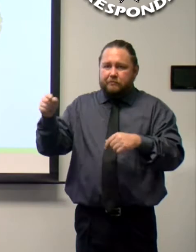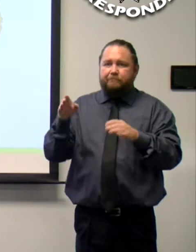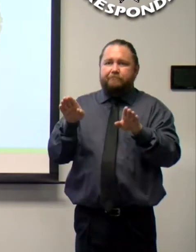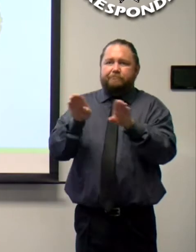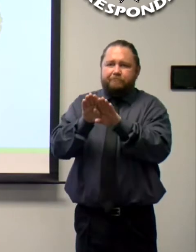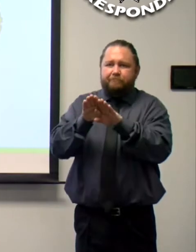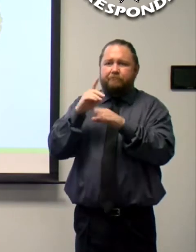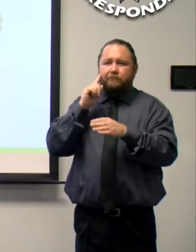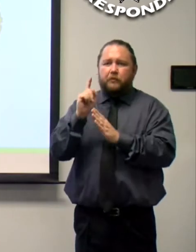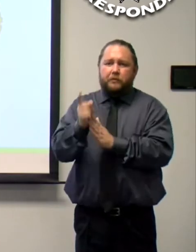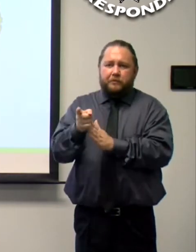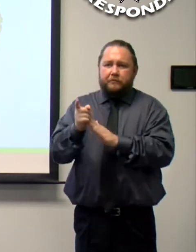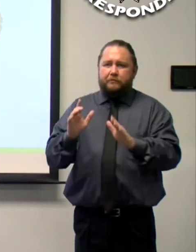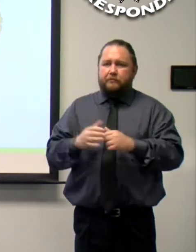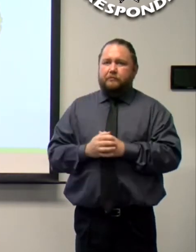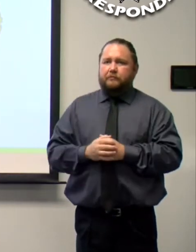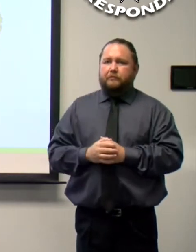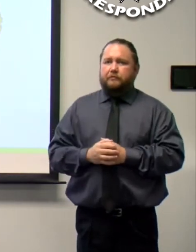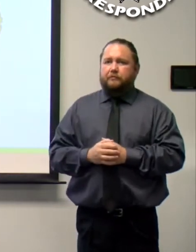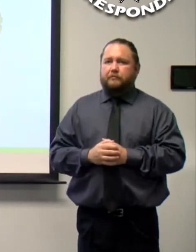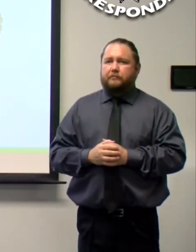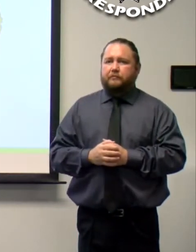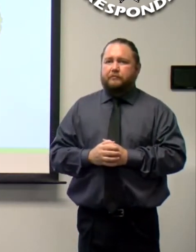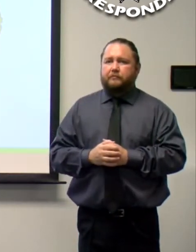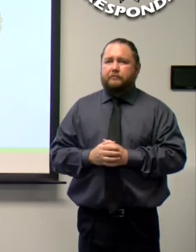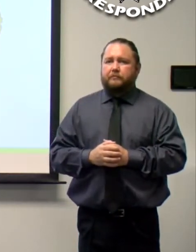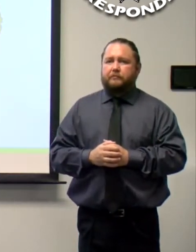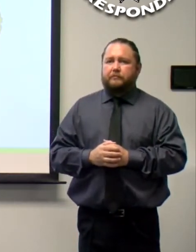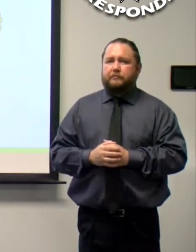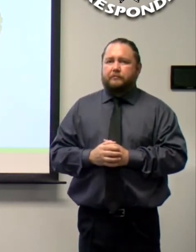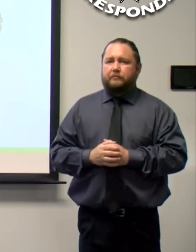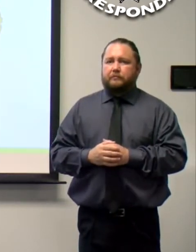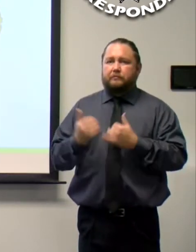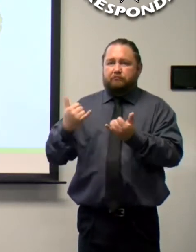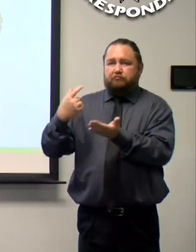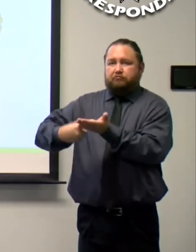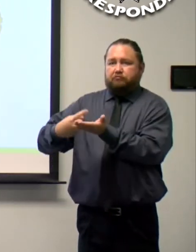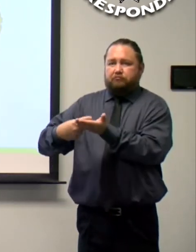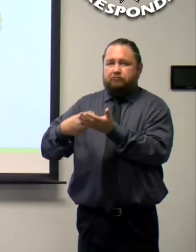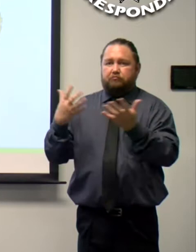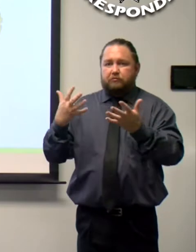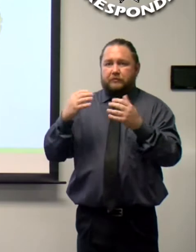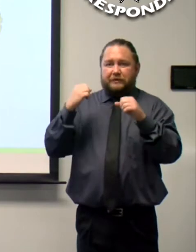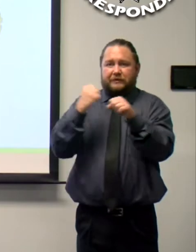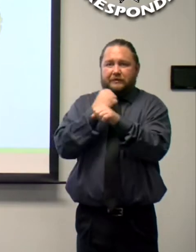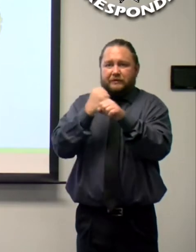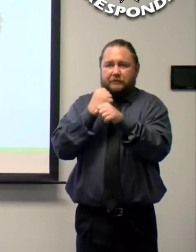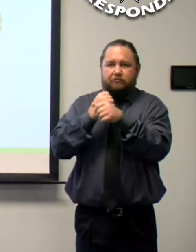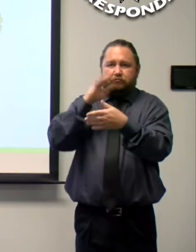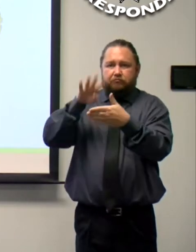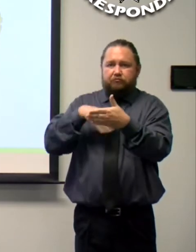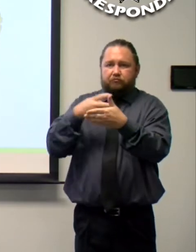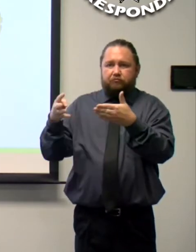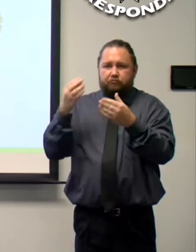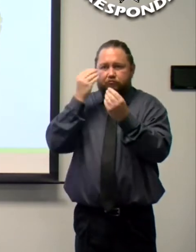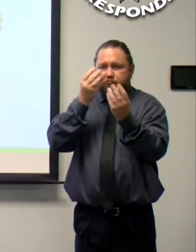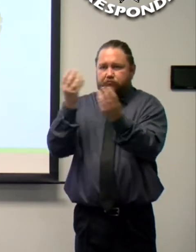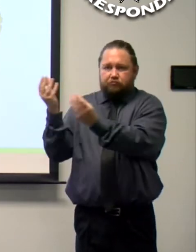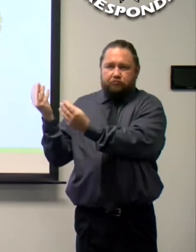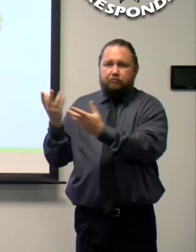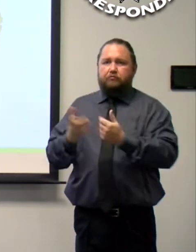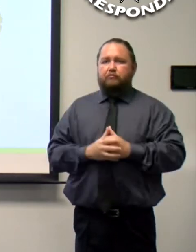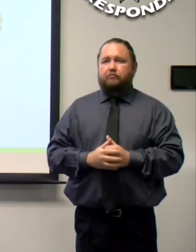the statistics and give you some of the facts and information about where we are in Nashua and